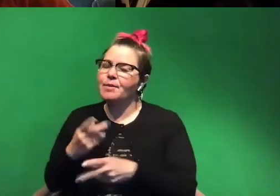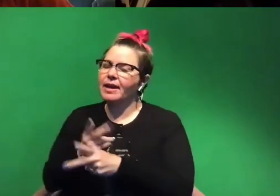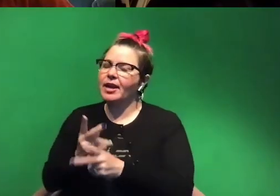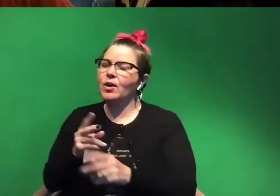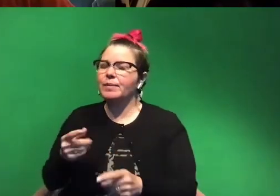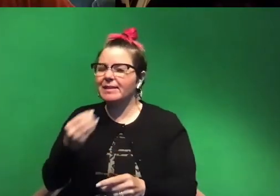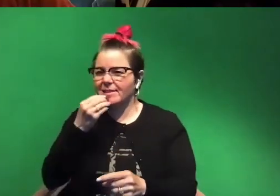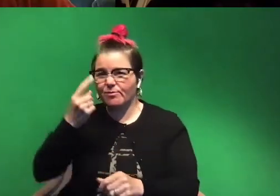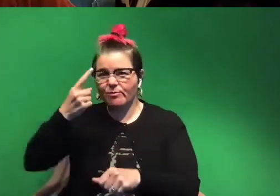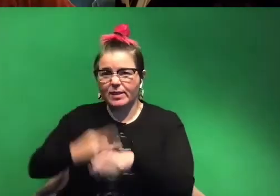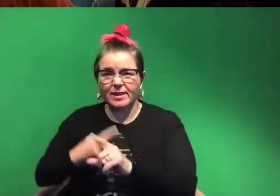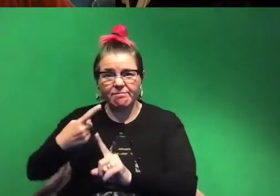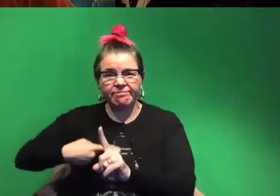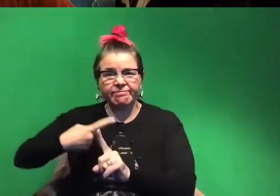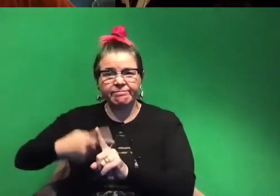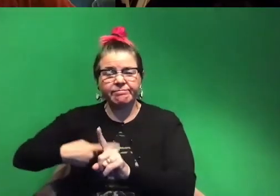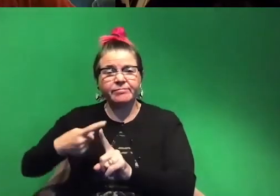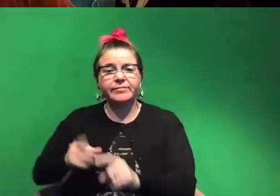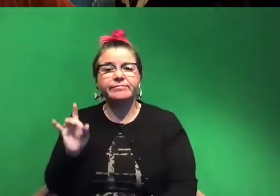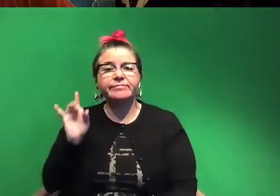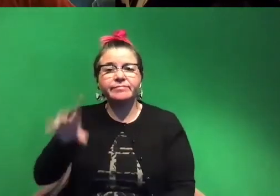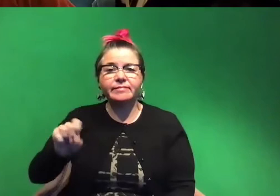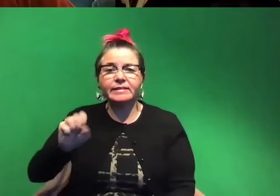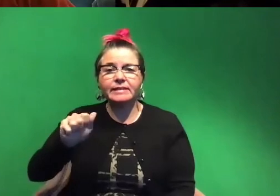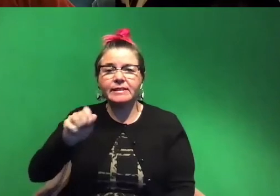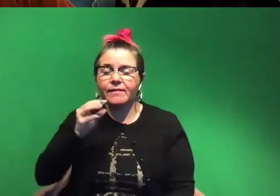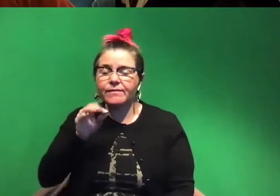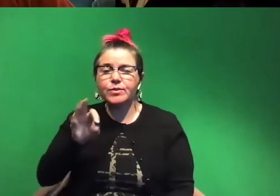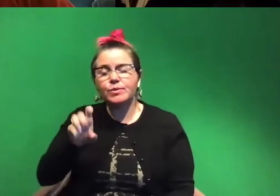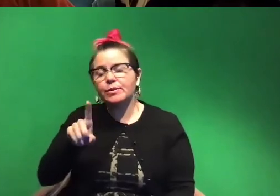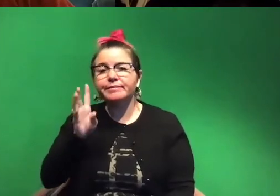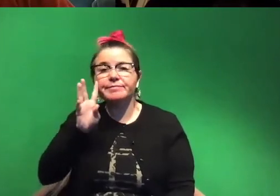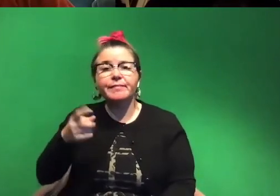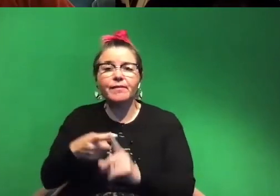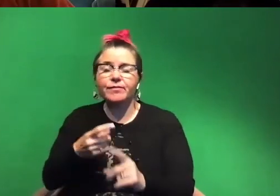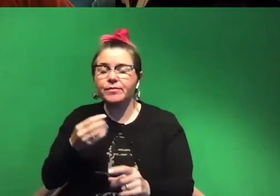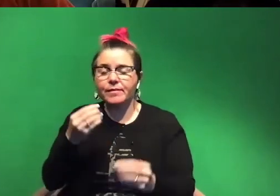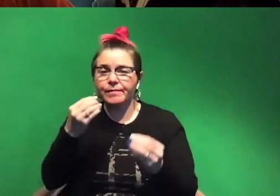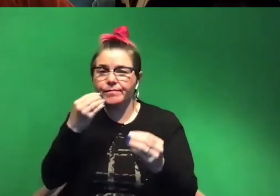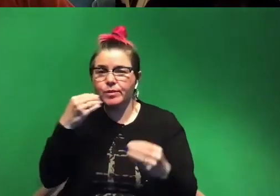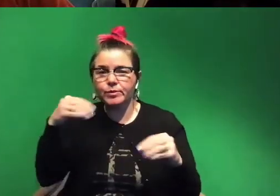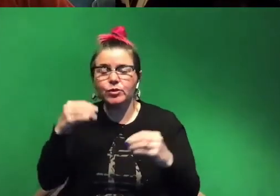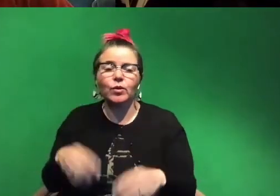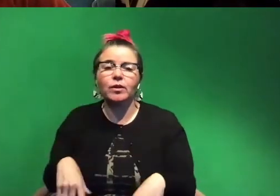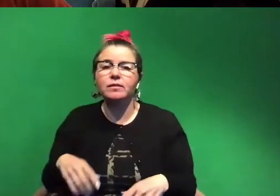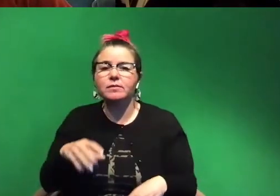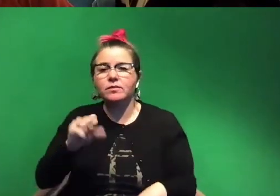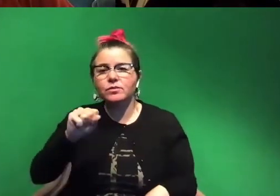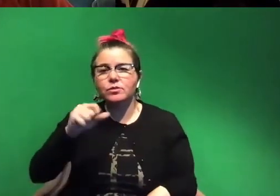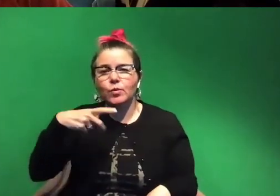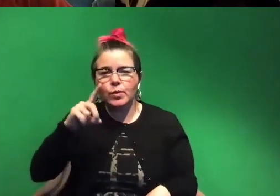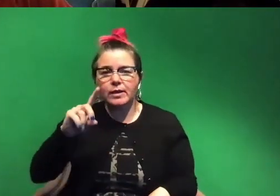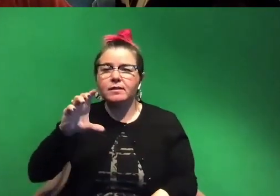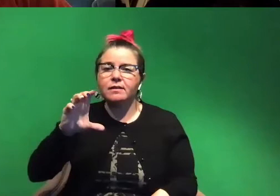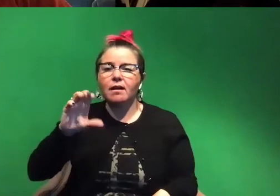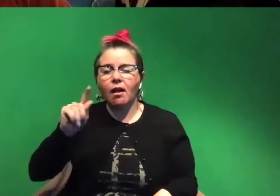month. We just throw seafood medley from the grocery store in there, and they chow down on the squid and the cuttlefish.